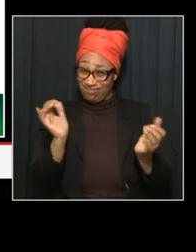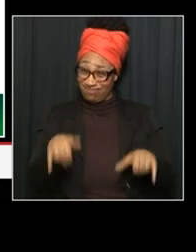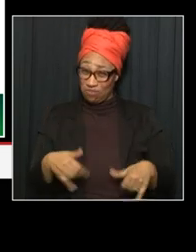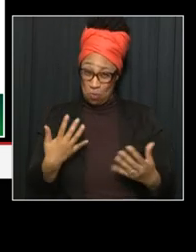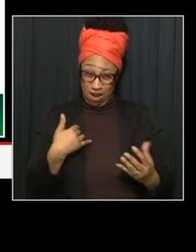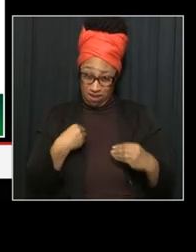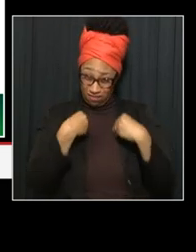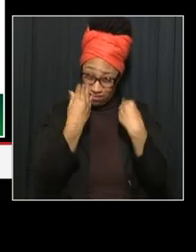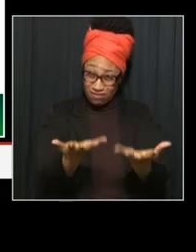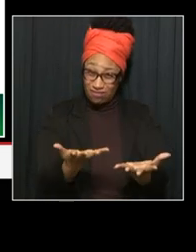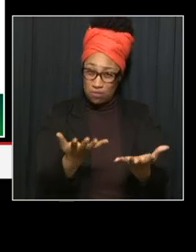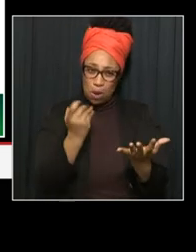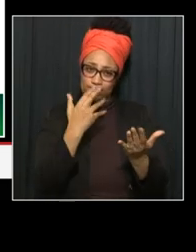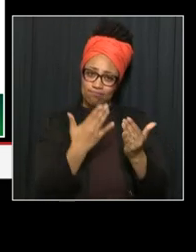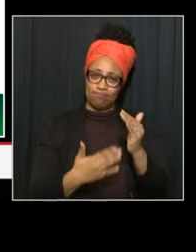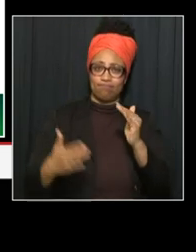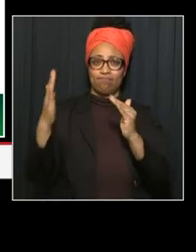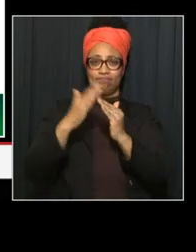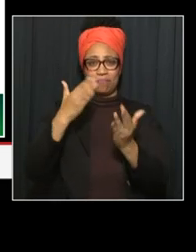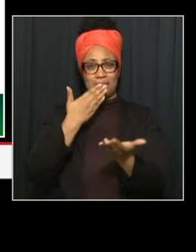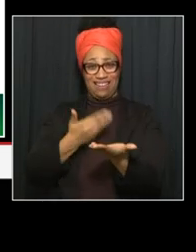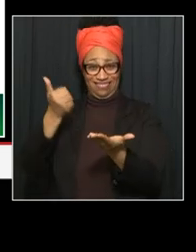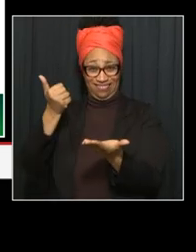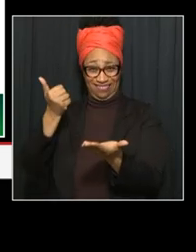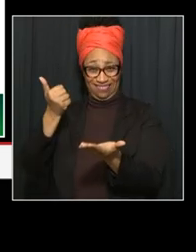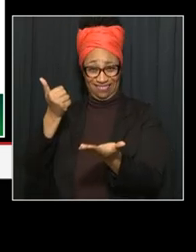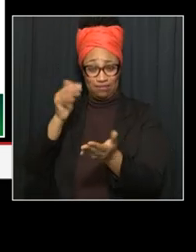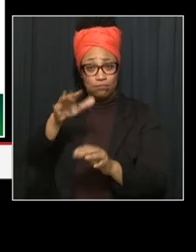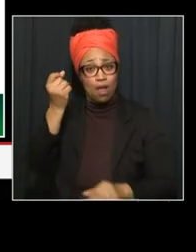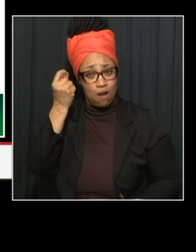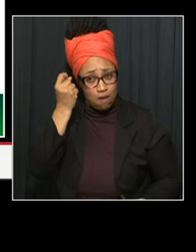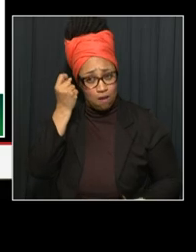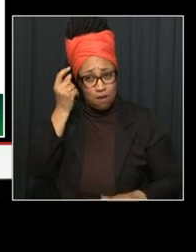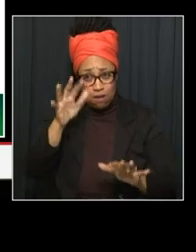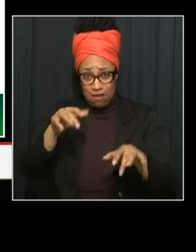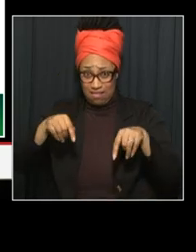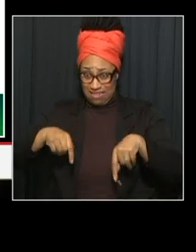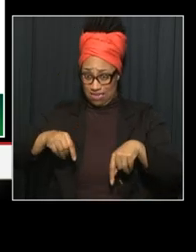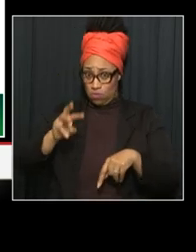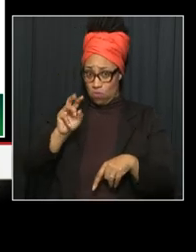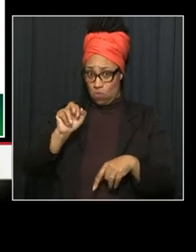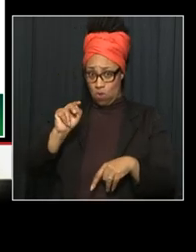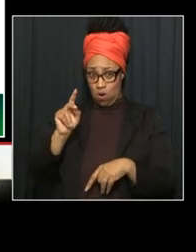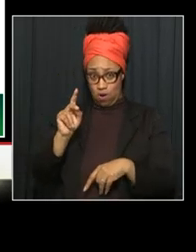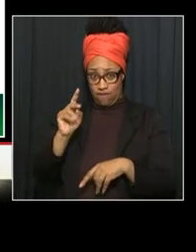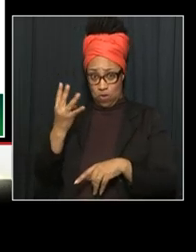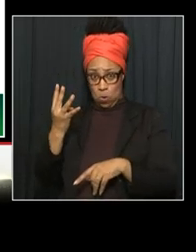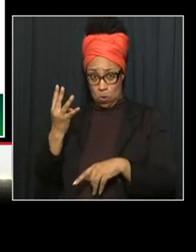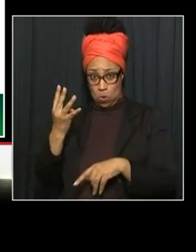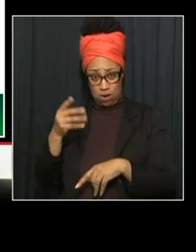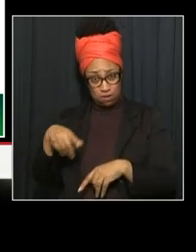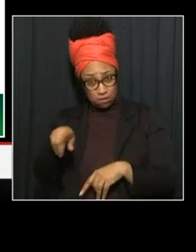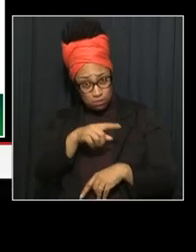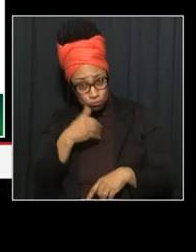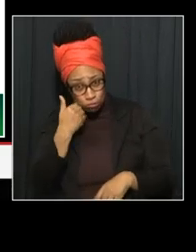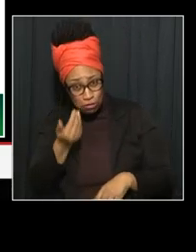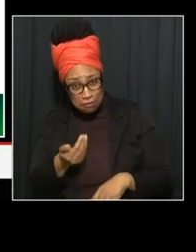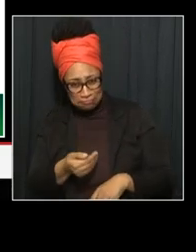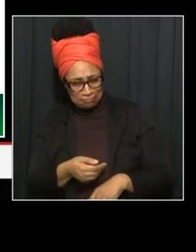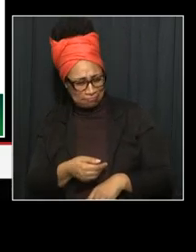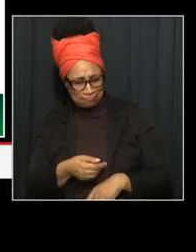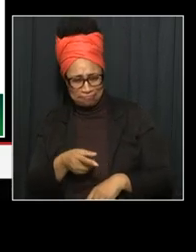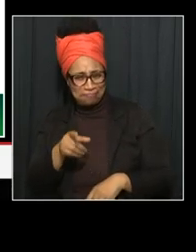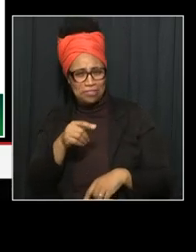4, number one. I'm going to take a little point of privilege. Ward 4, we're very vocal. We know how to self-advocate